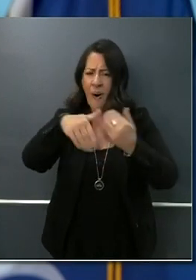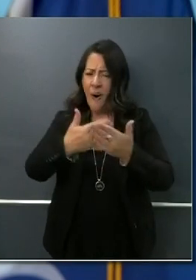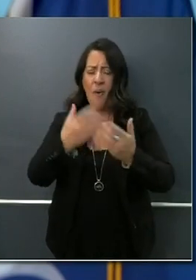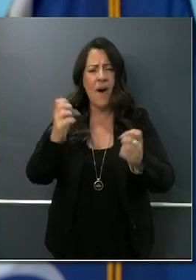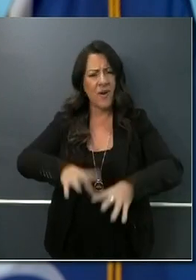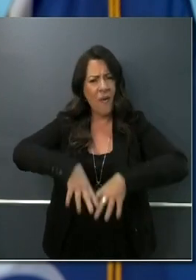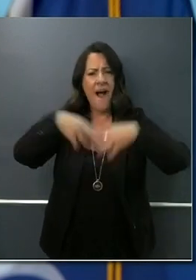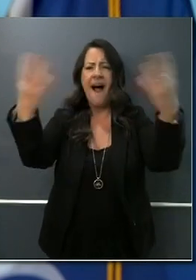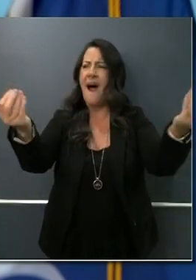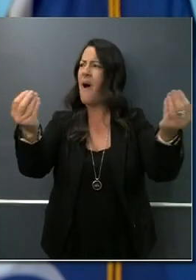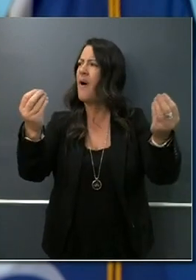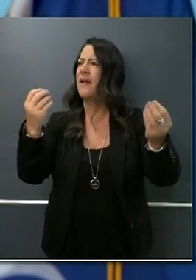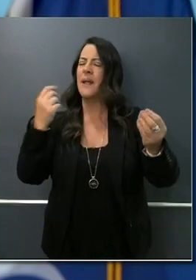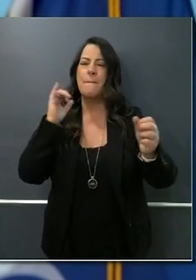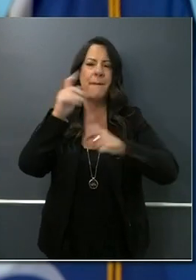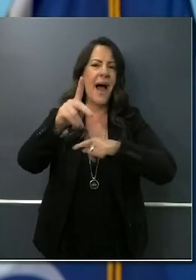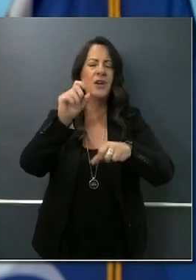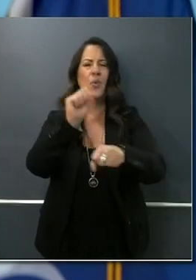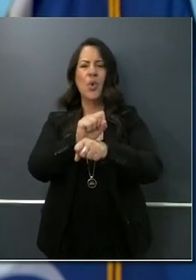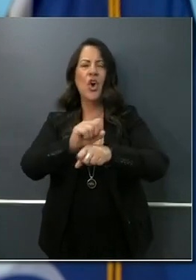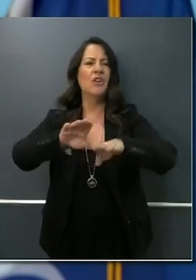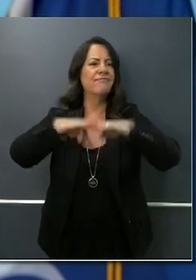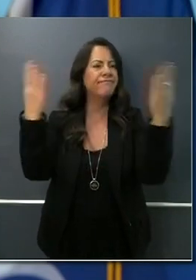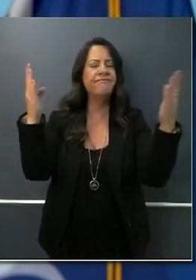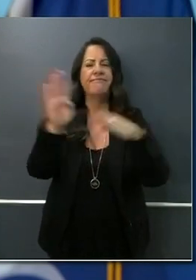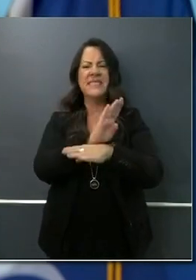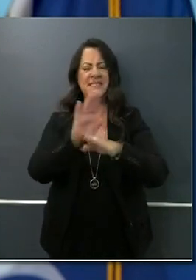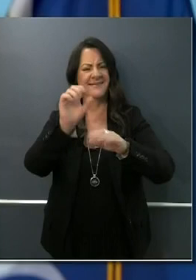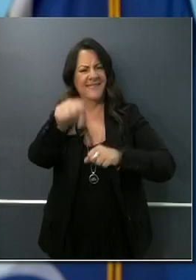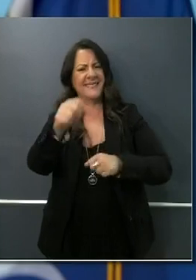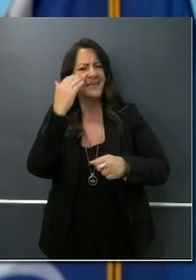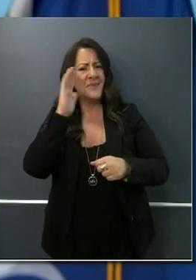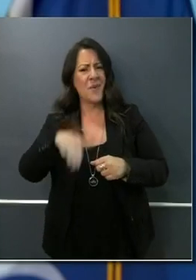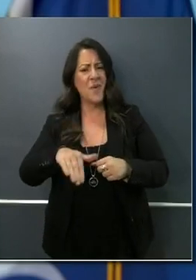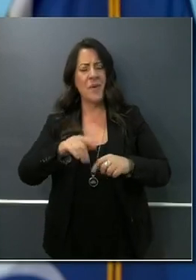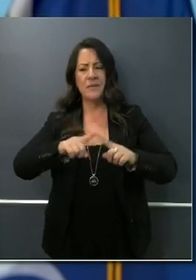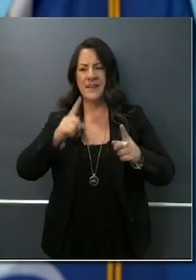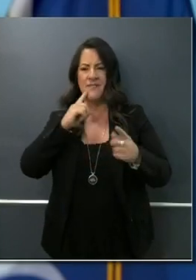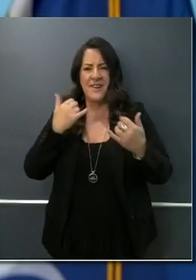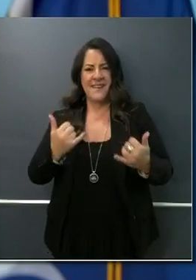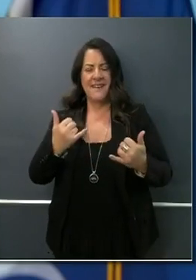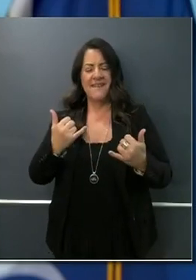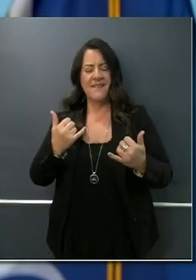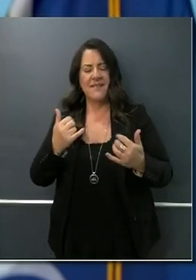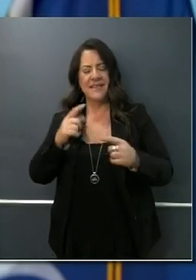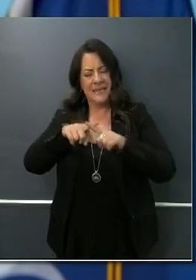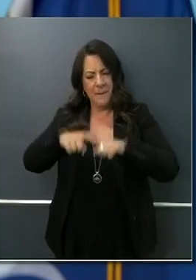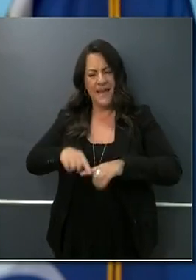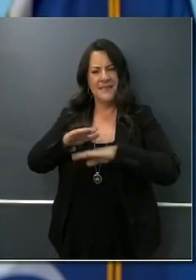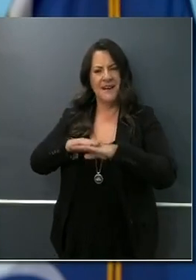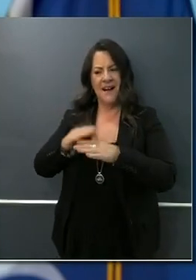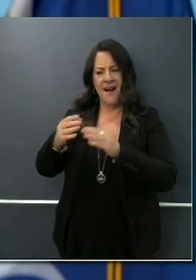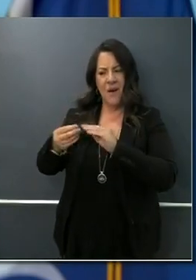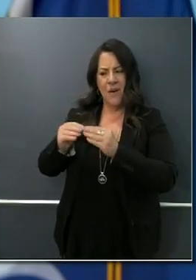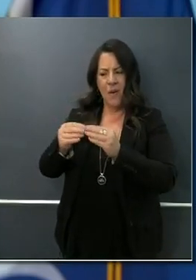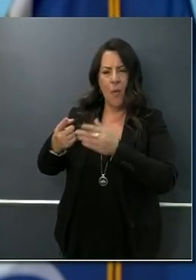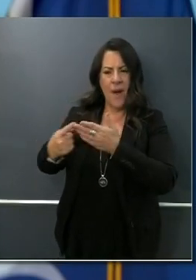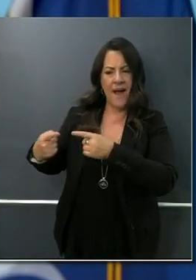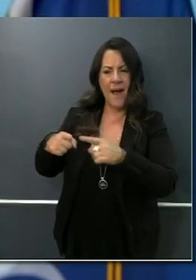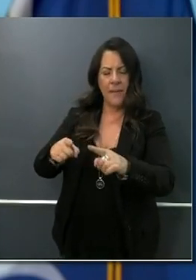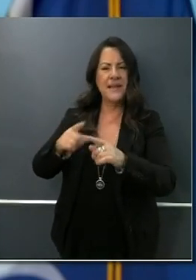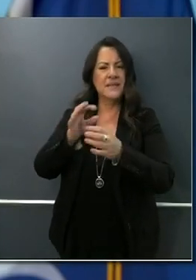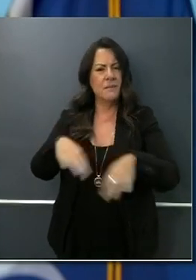think we may have to do a little bit more. And so I mentioned it a moment ago. Let me mention it again. In to answer your question a little more